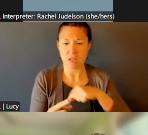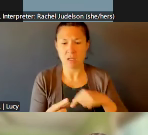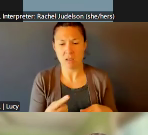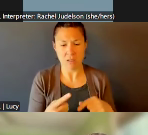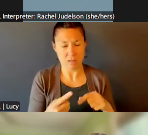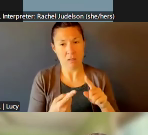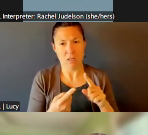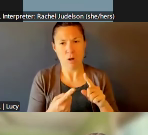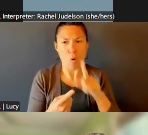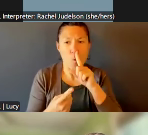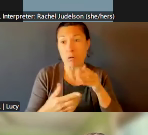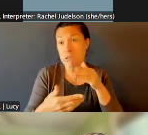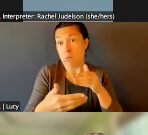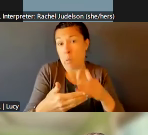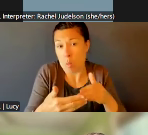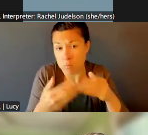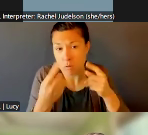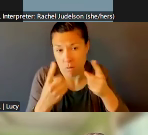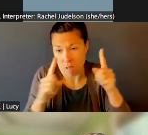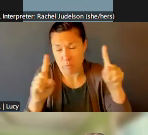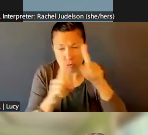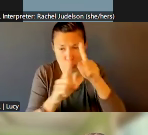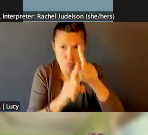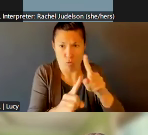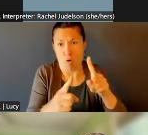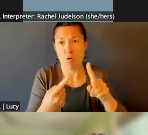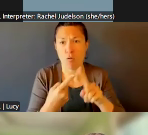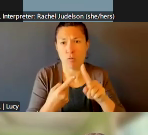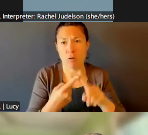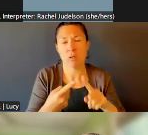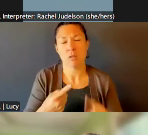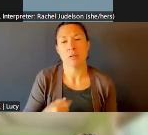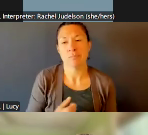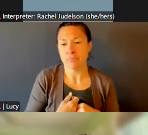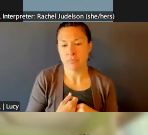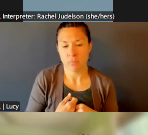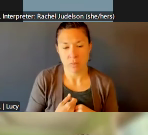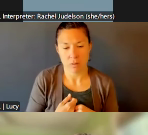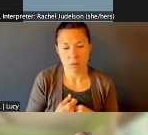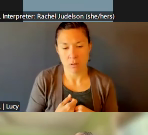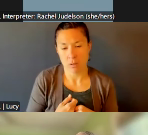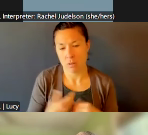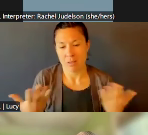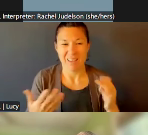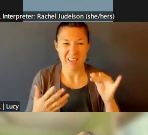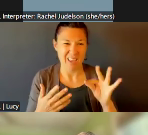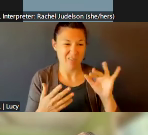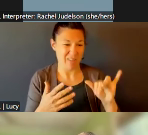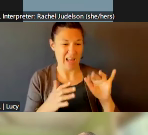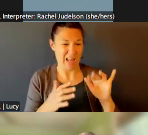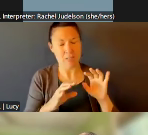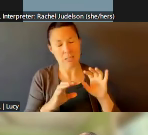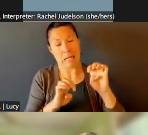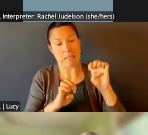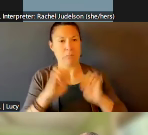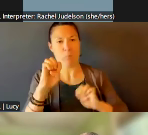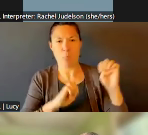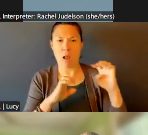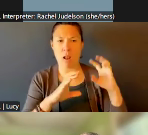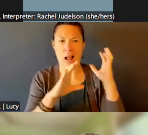goals? And that's a question of whether, so if it's like an experimental abstract, did they design their